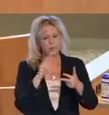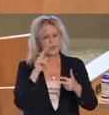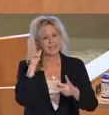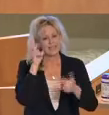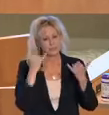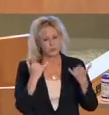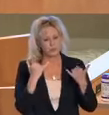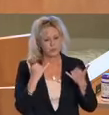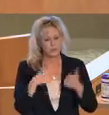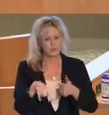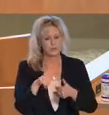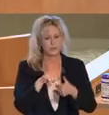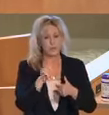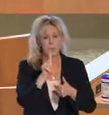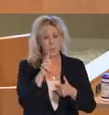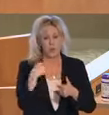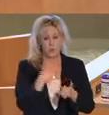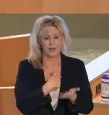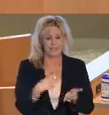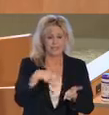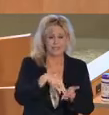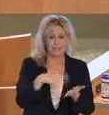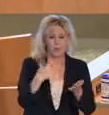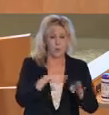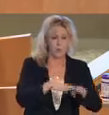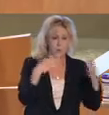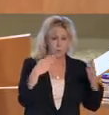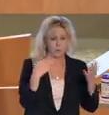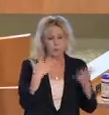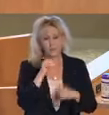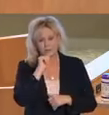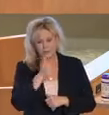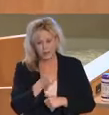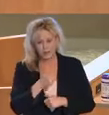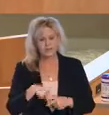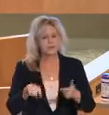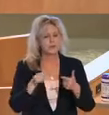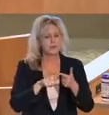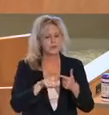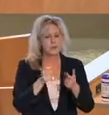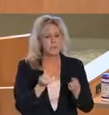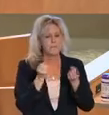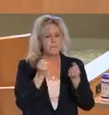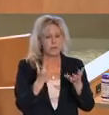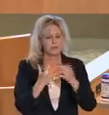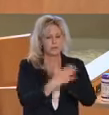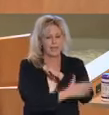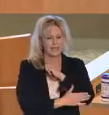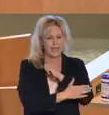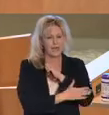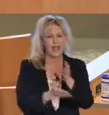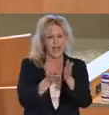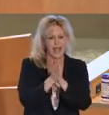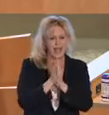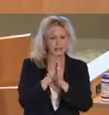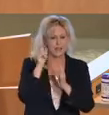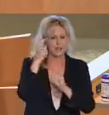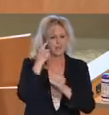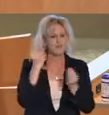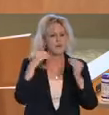today are where we stand today, what's open, what's not, our multi-county ask to the governor for more local